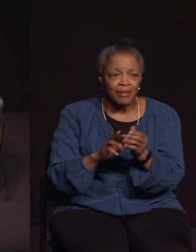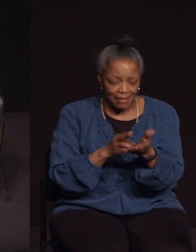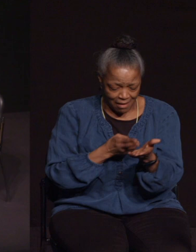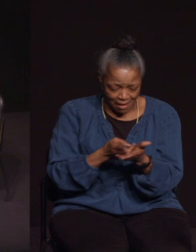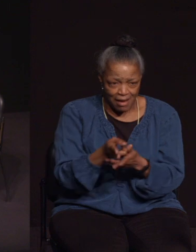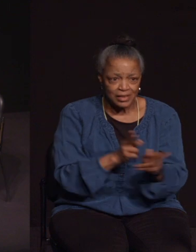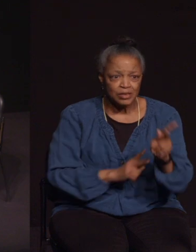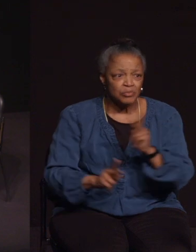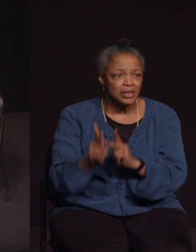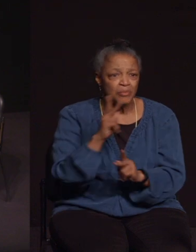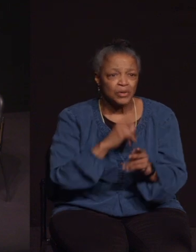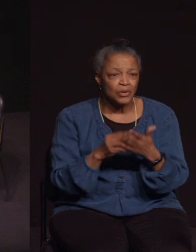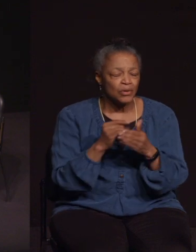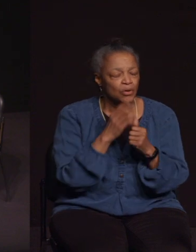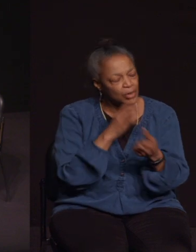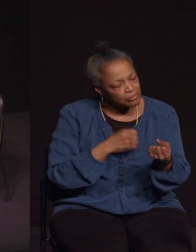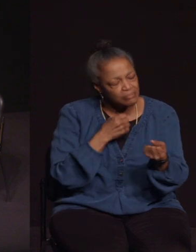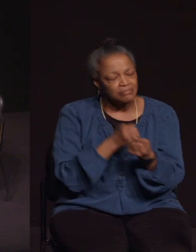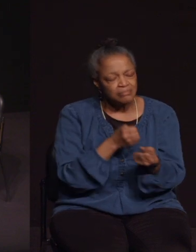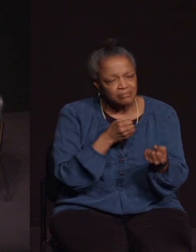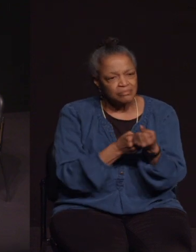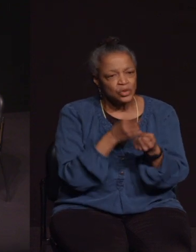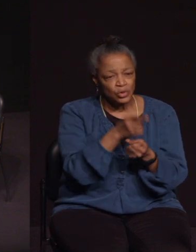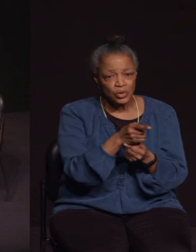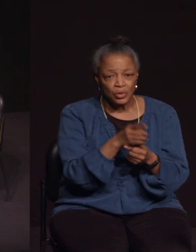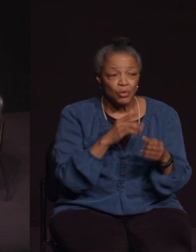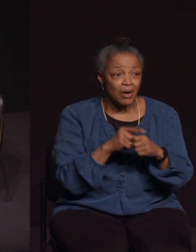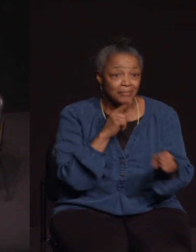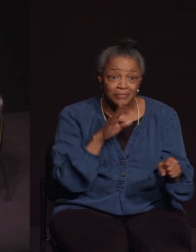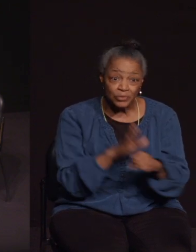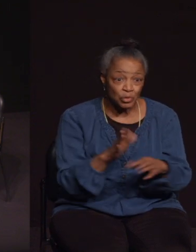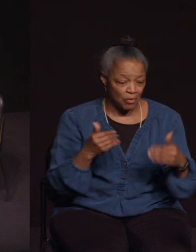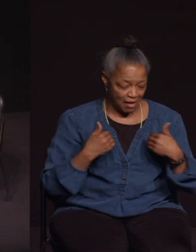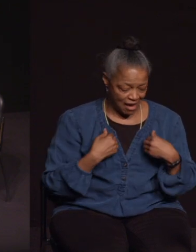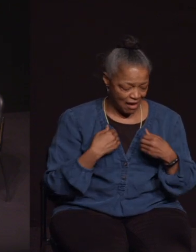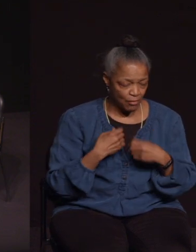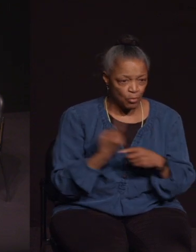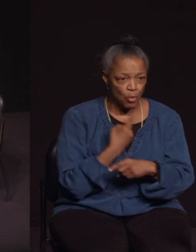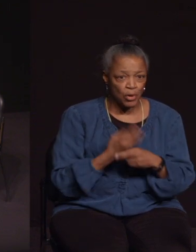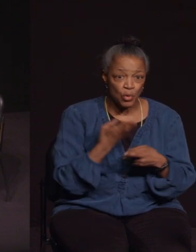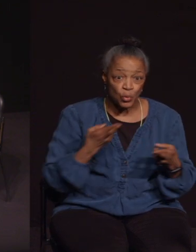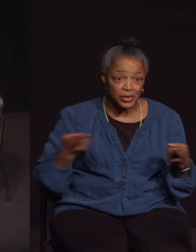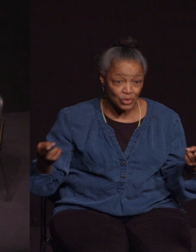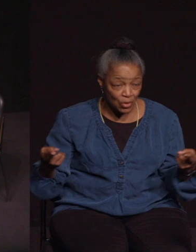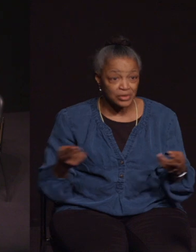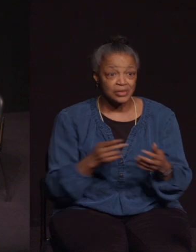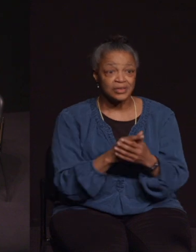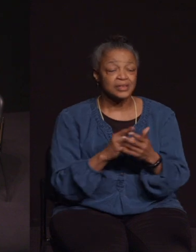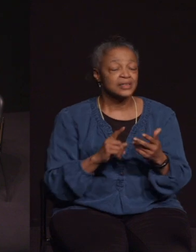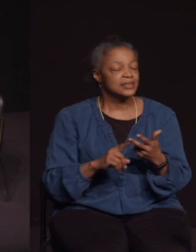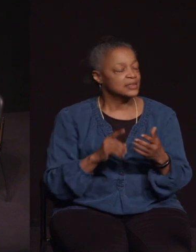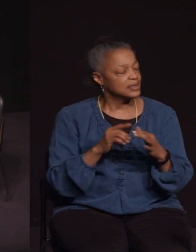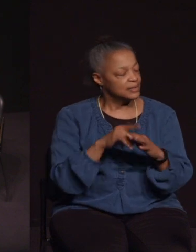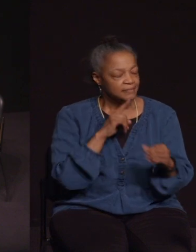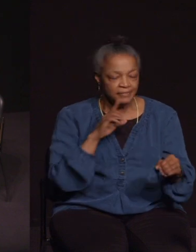who have your best interests at heart, want to make sure you have the proper resources to make sure you're being